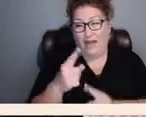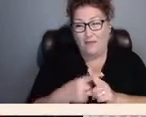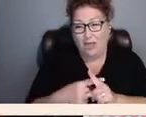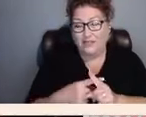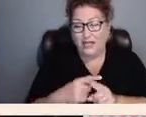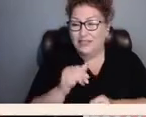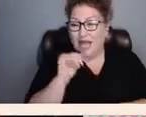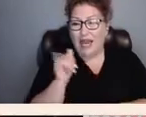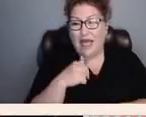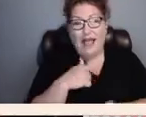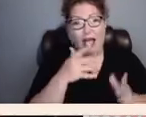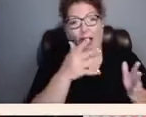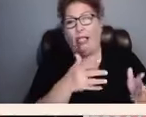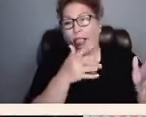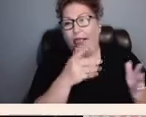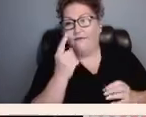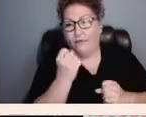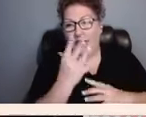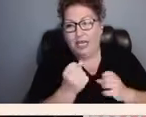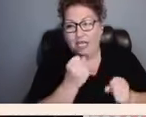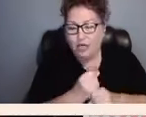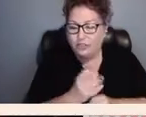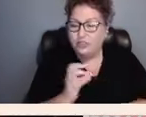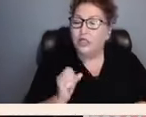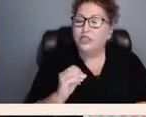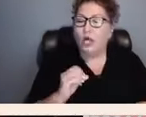you know, years. So and